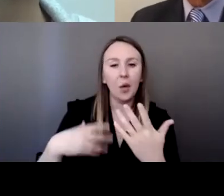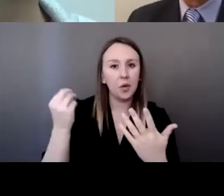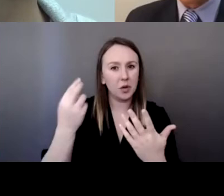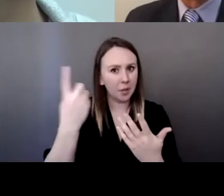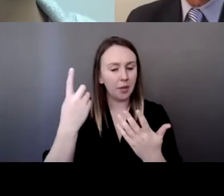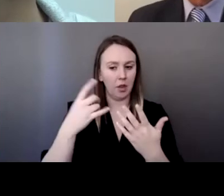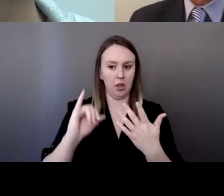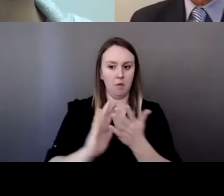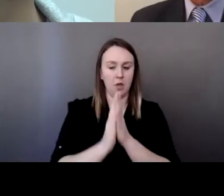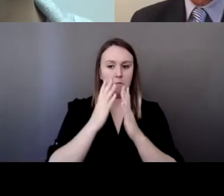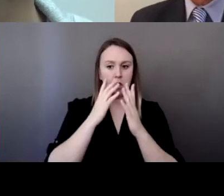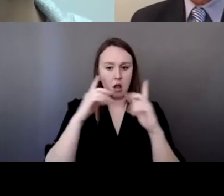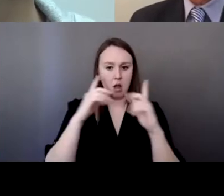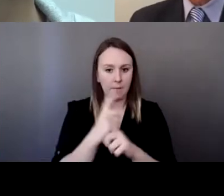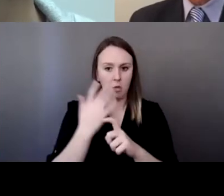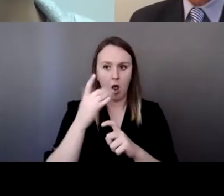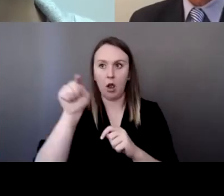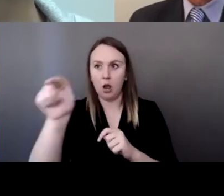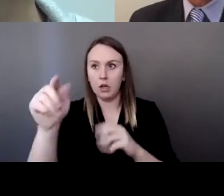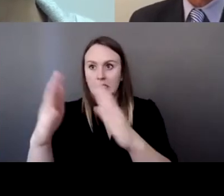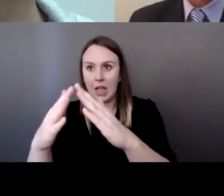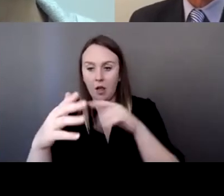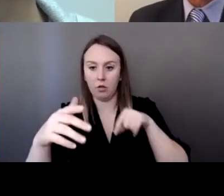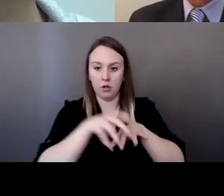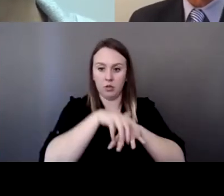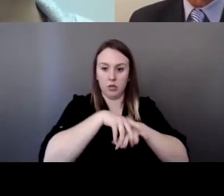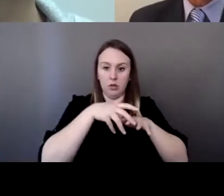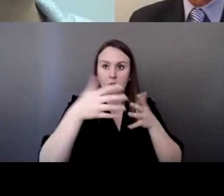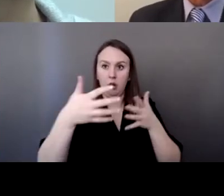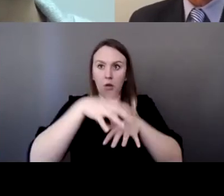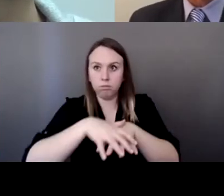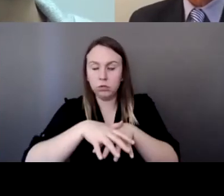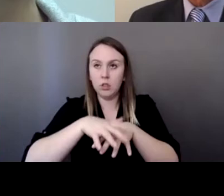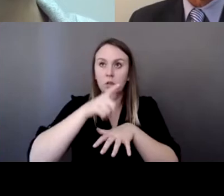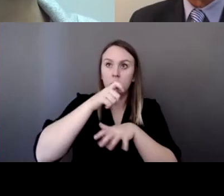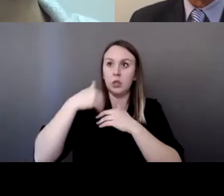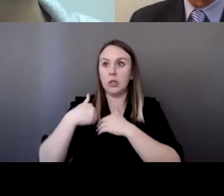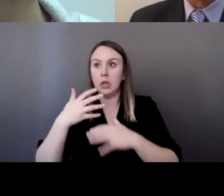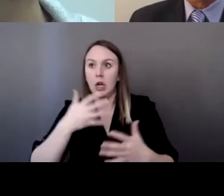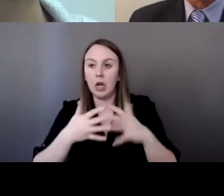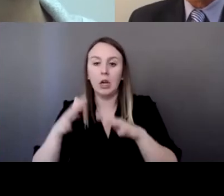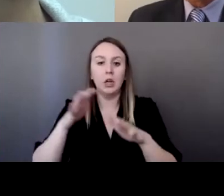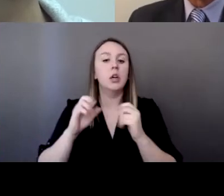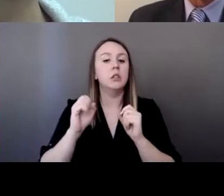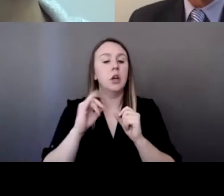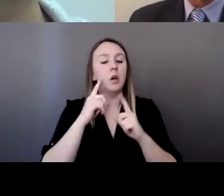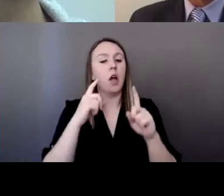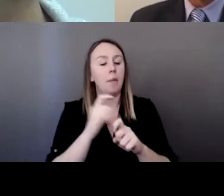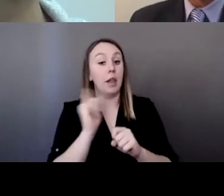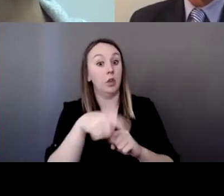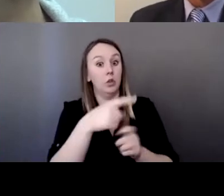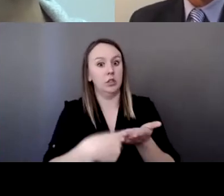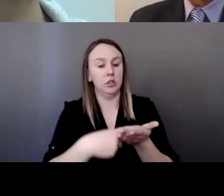more complicated, and we run into many of the issues that you all have been discussing for weeks.